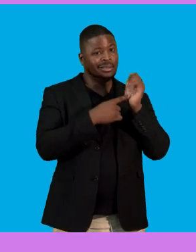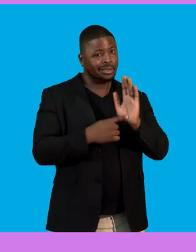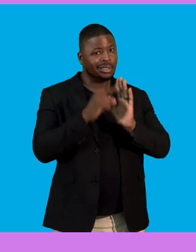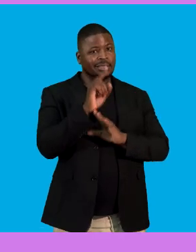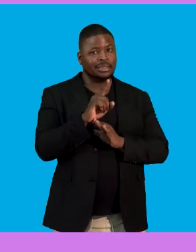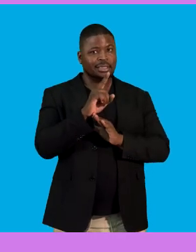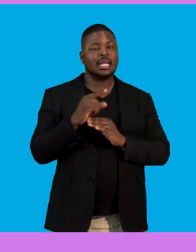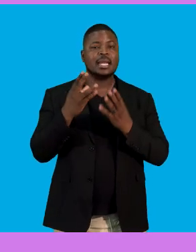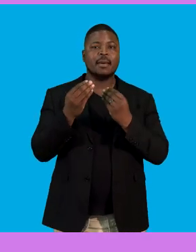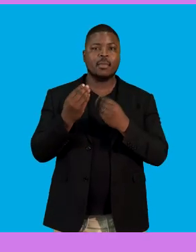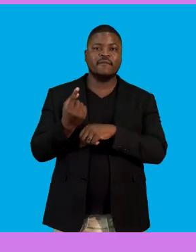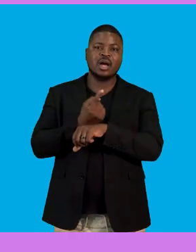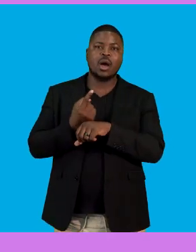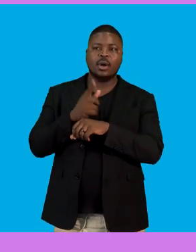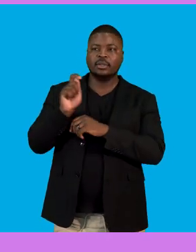are less